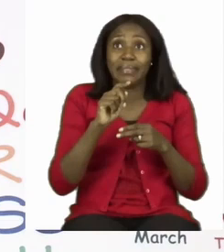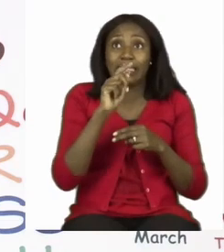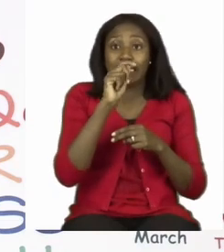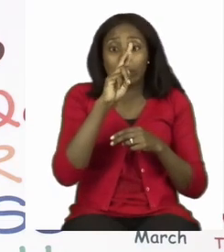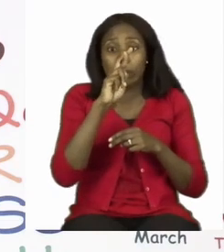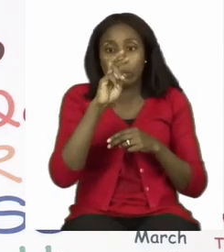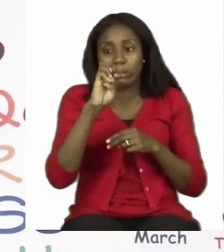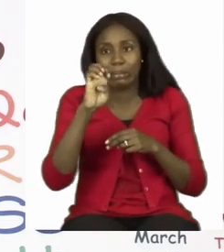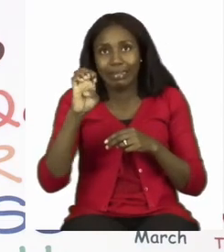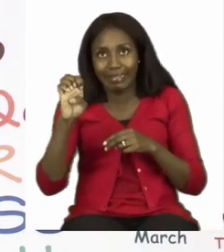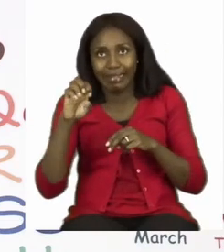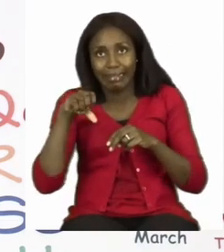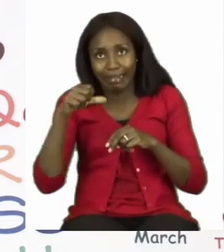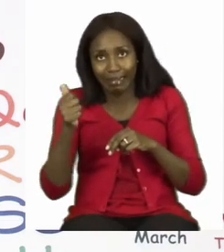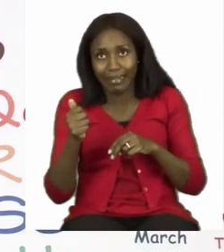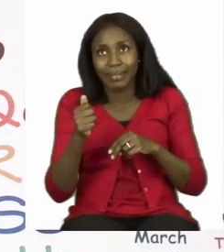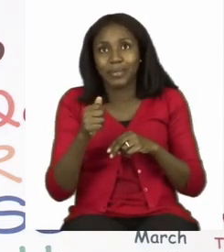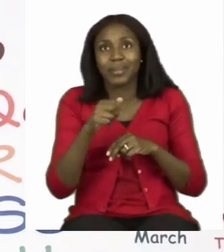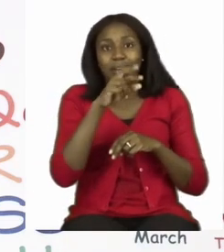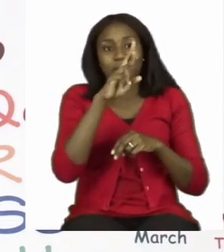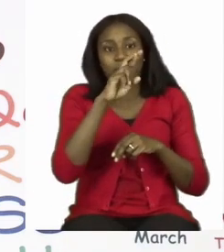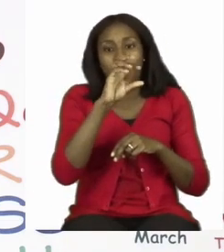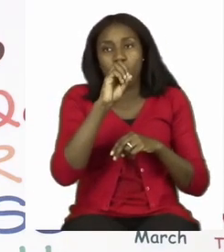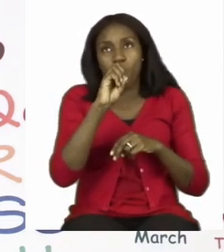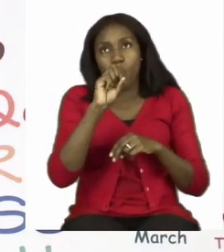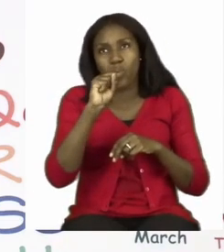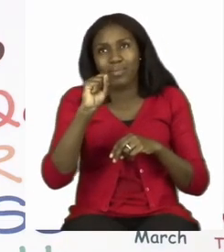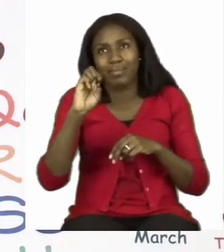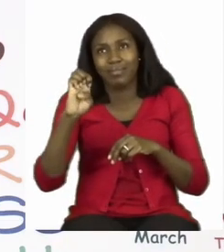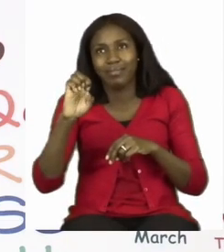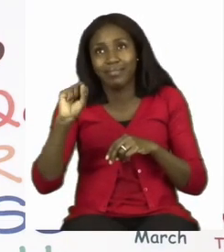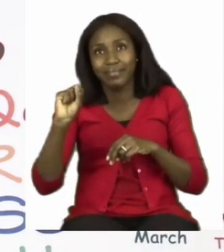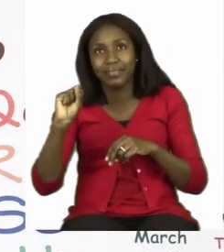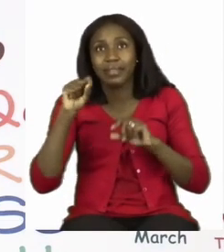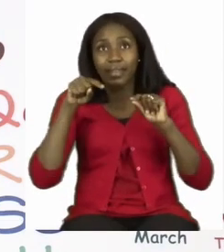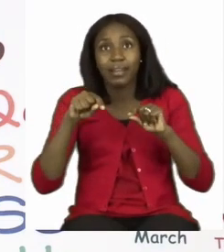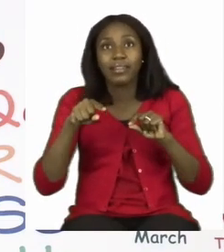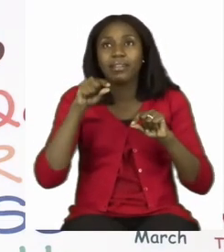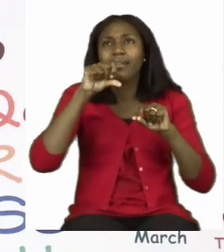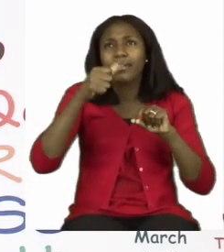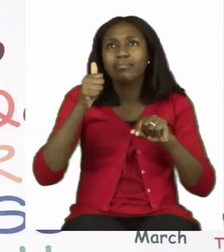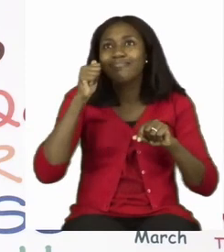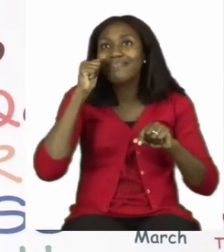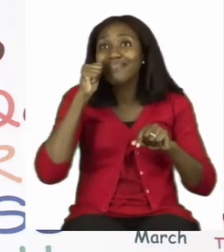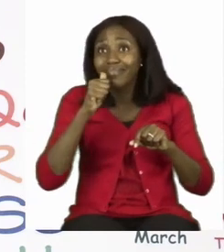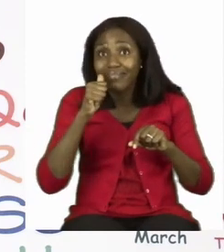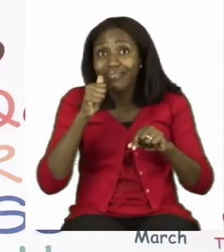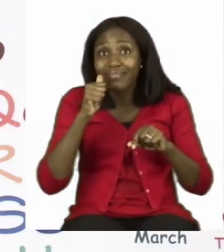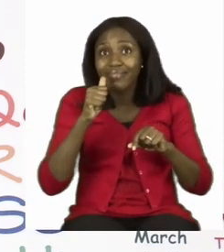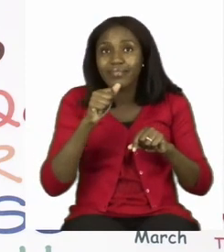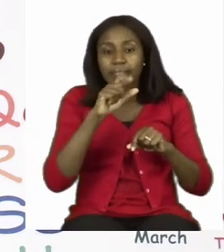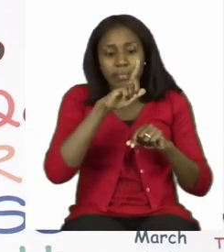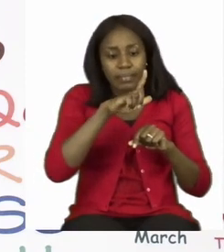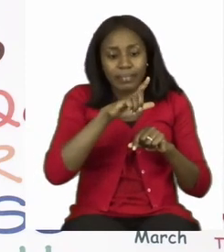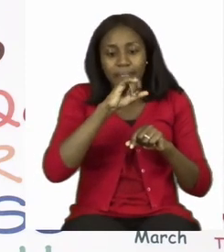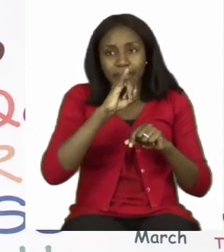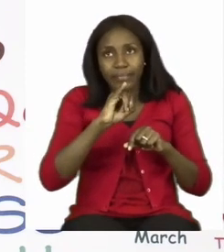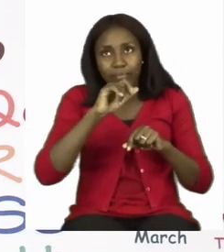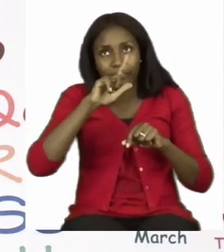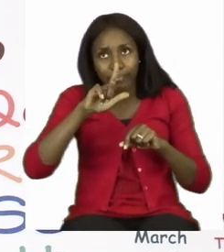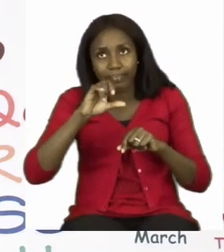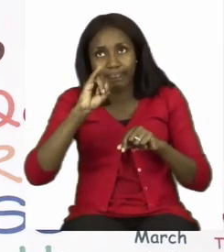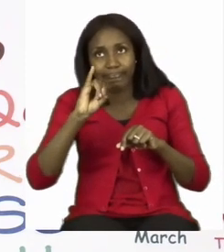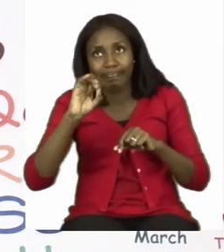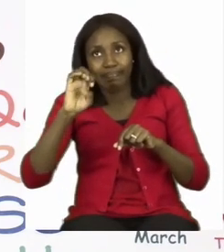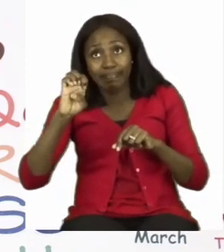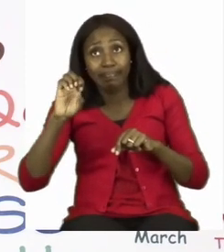the last one that we're going to talk about is the yellow lilies. Now yellow lilies